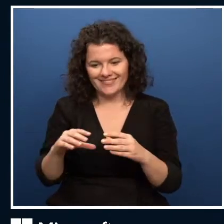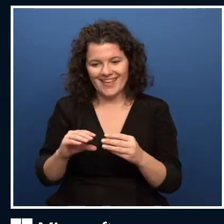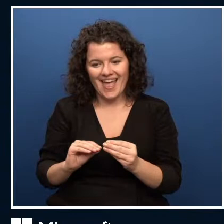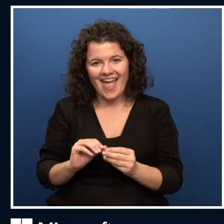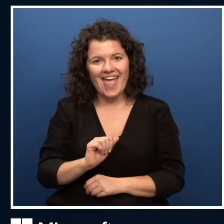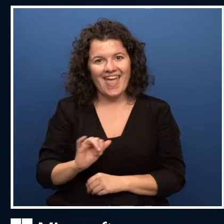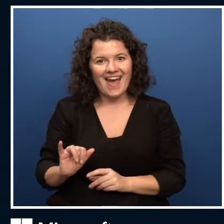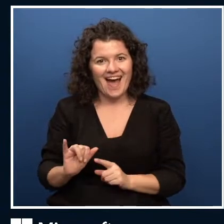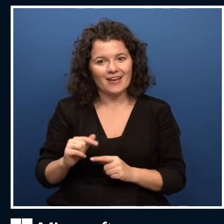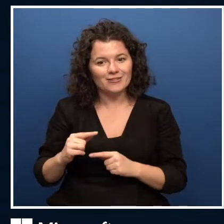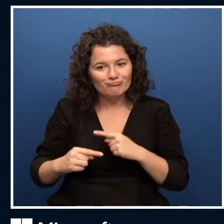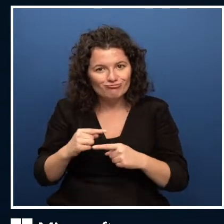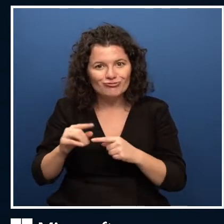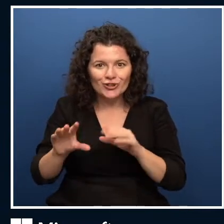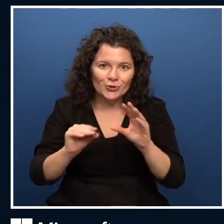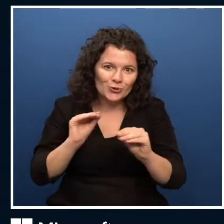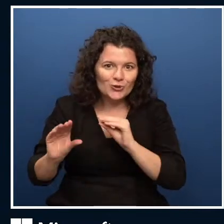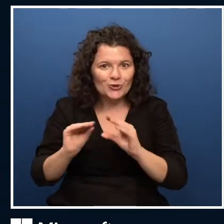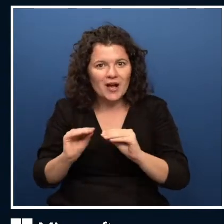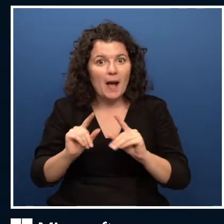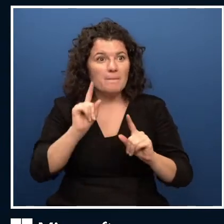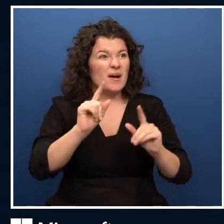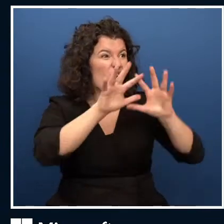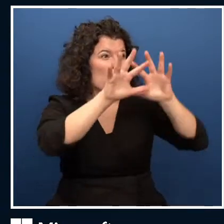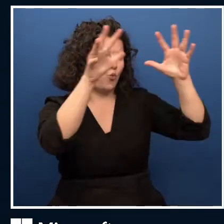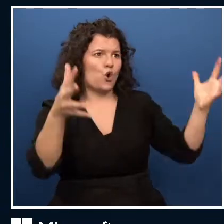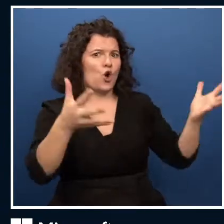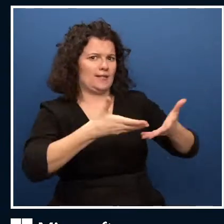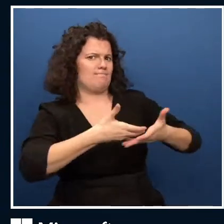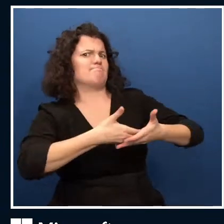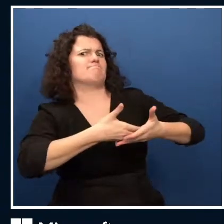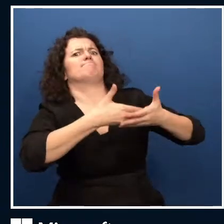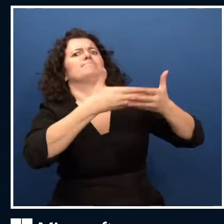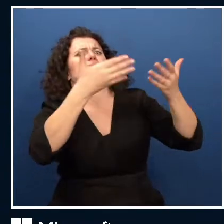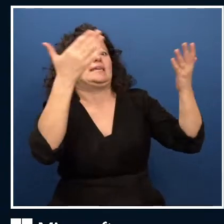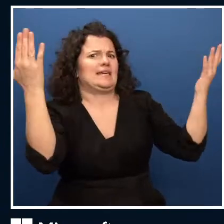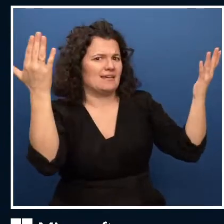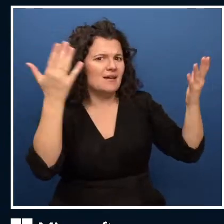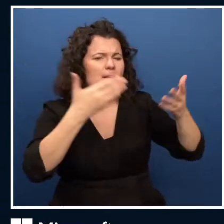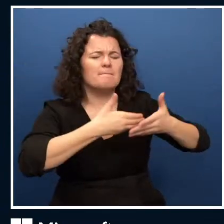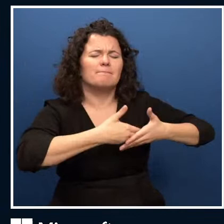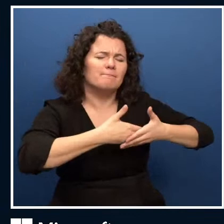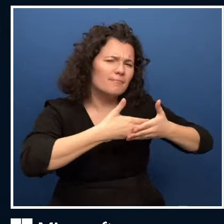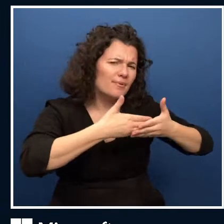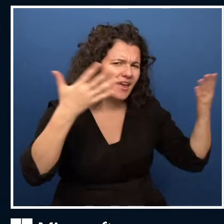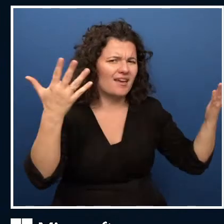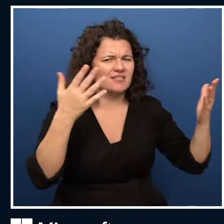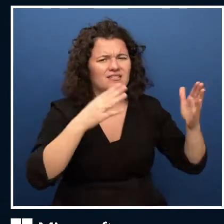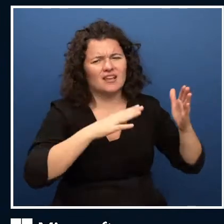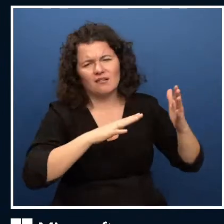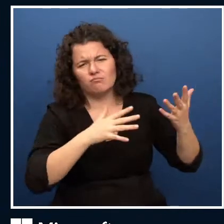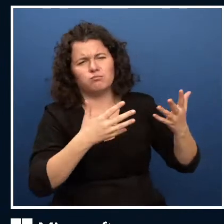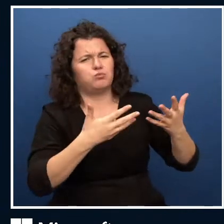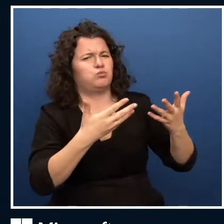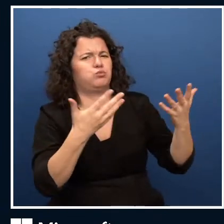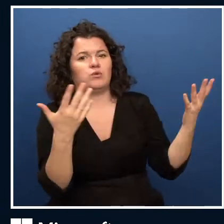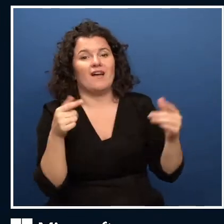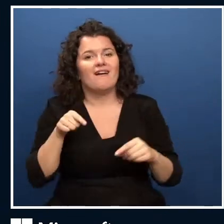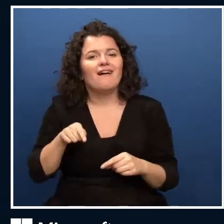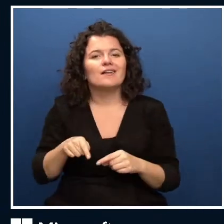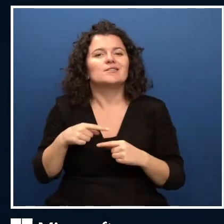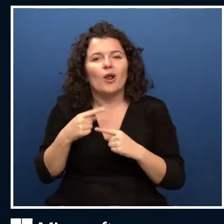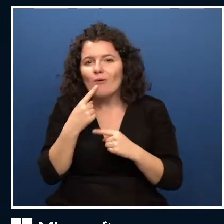yet touched. Perhaps a little bit of healthcare people are doing, but the engineering, the oil and gas, and everything like this. Yes, there are all these